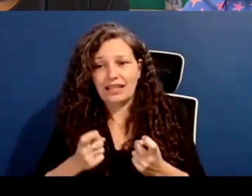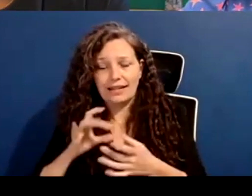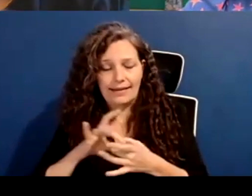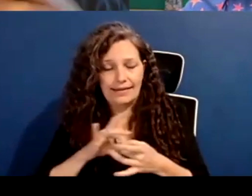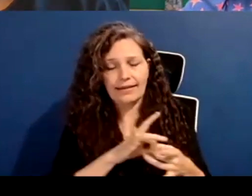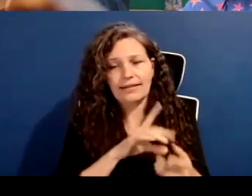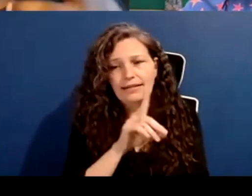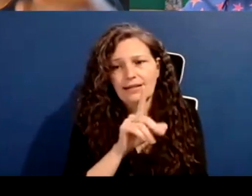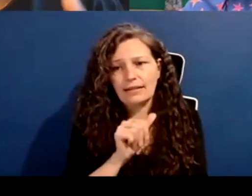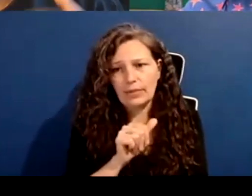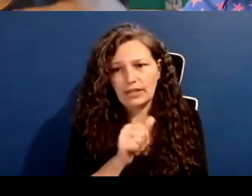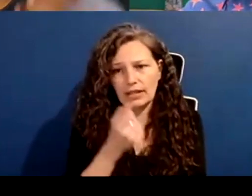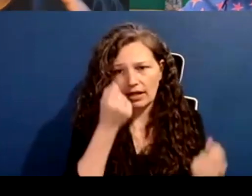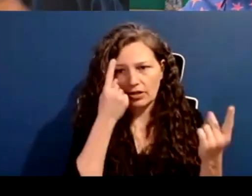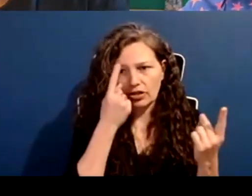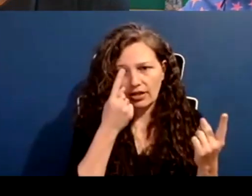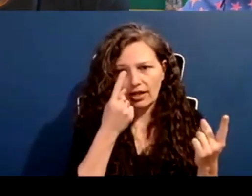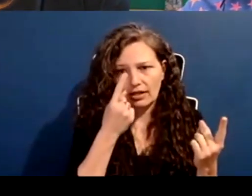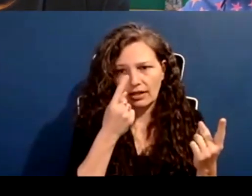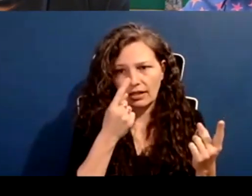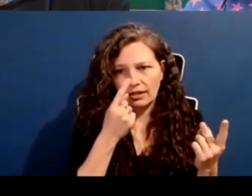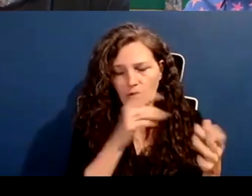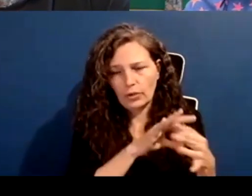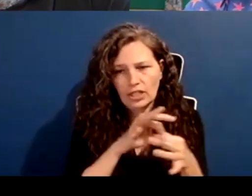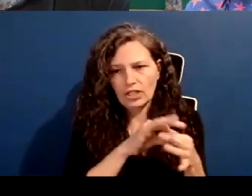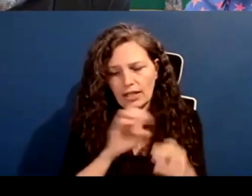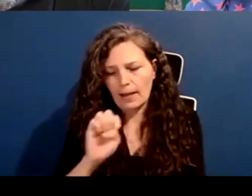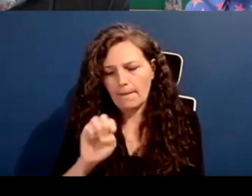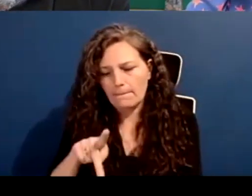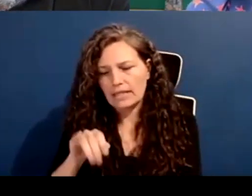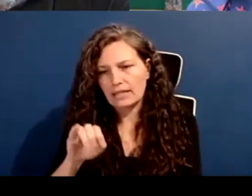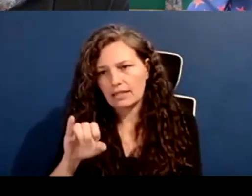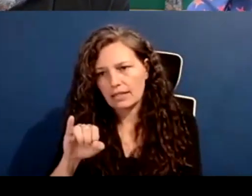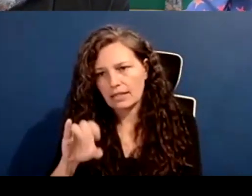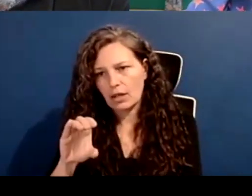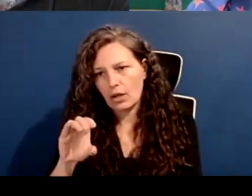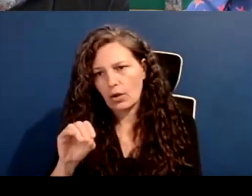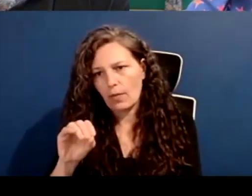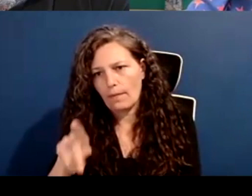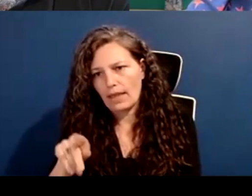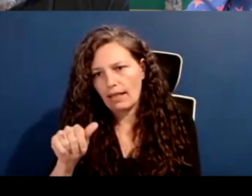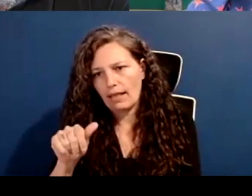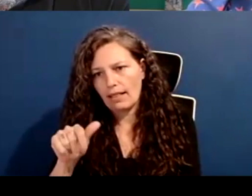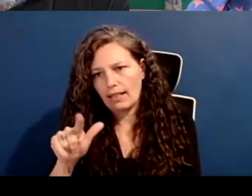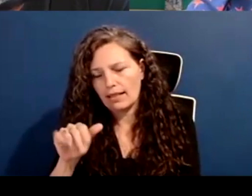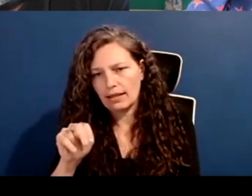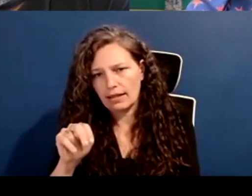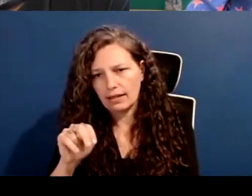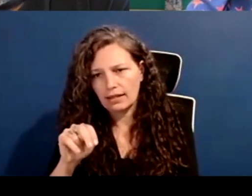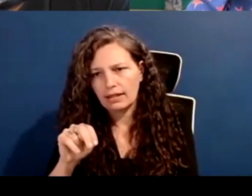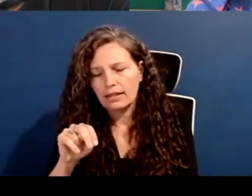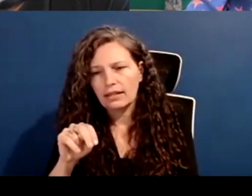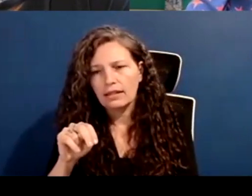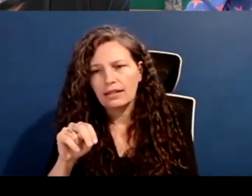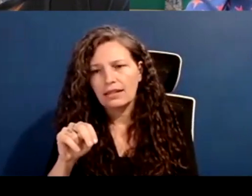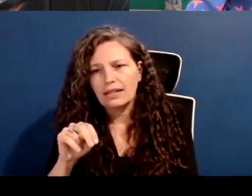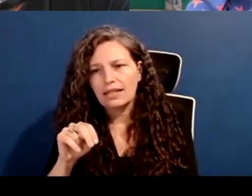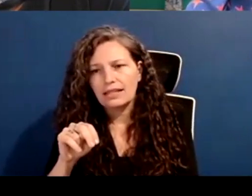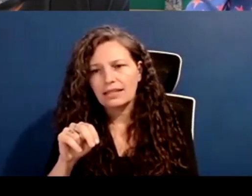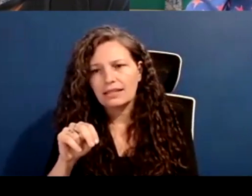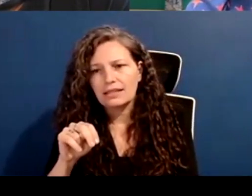and understanding the relationship between disability and sin, it tends to be far less helpful than it is